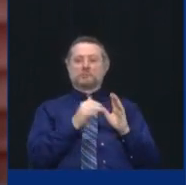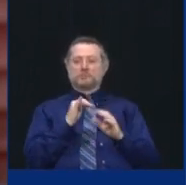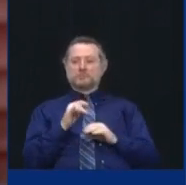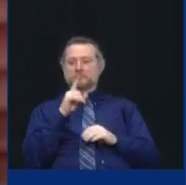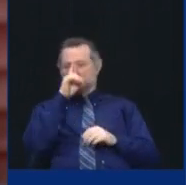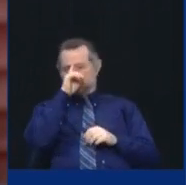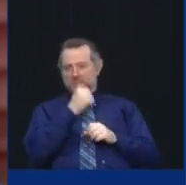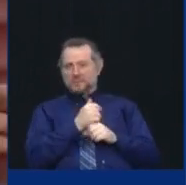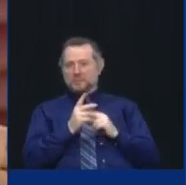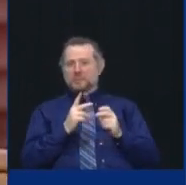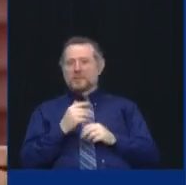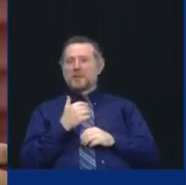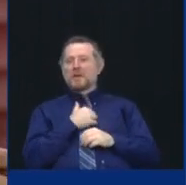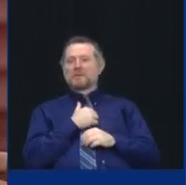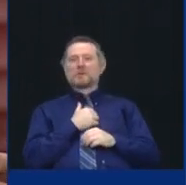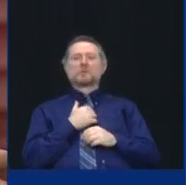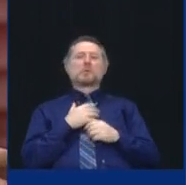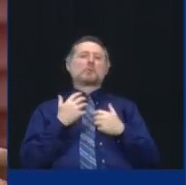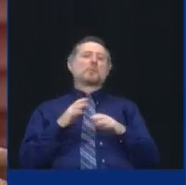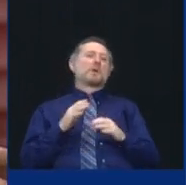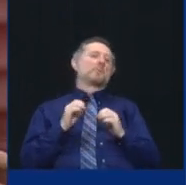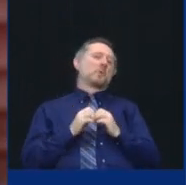said, we don't want more police.